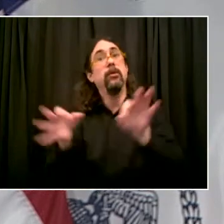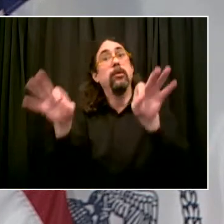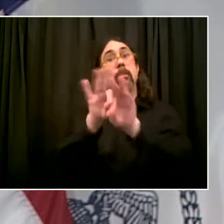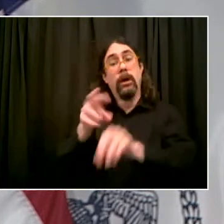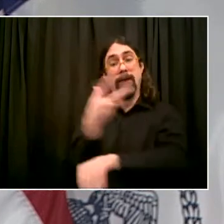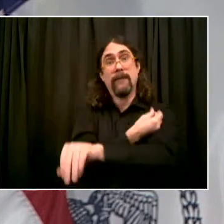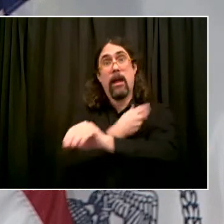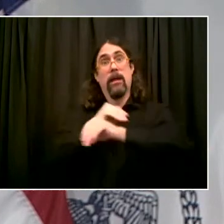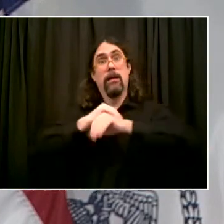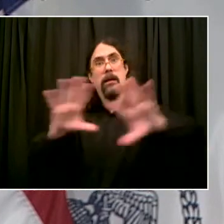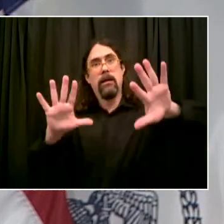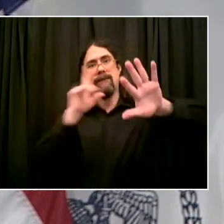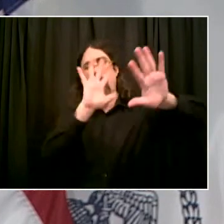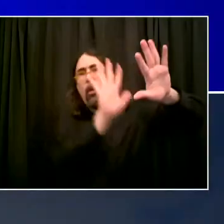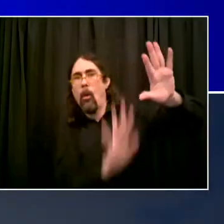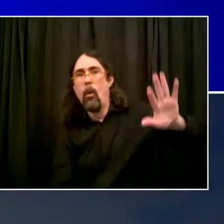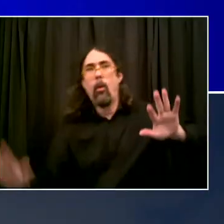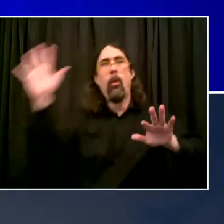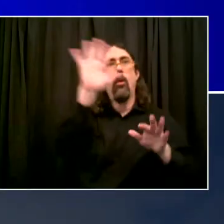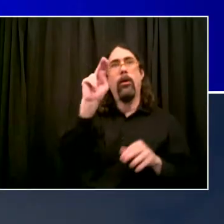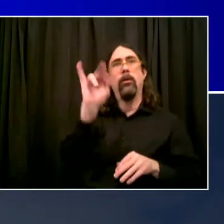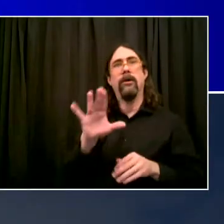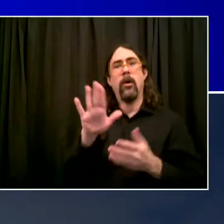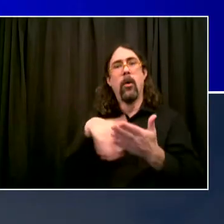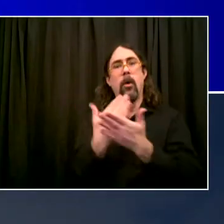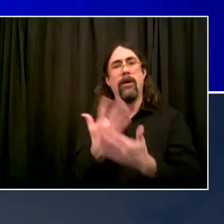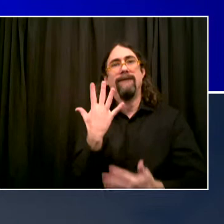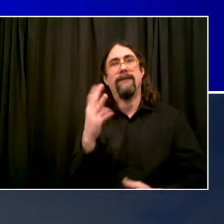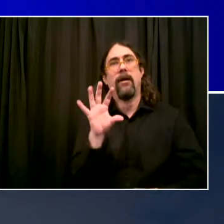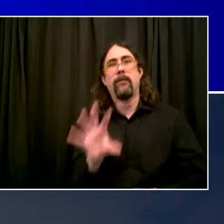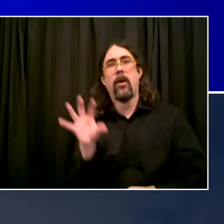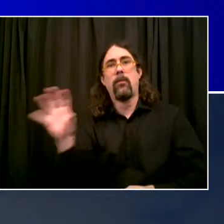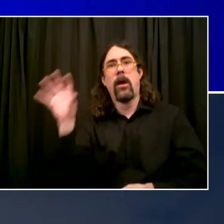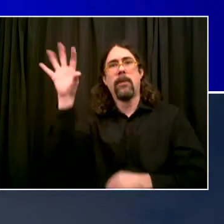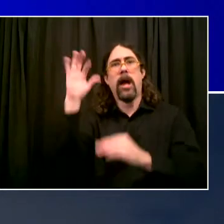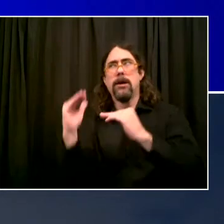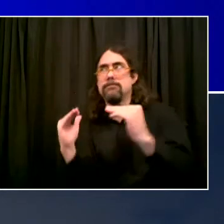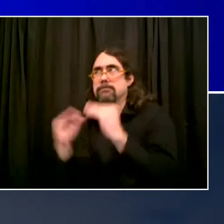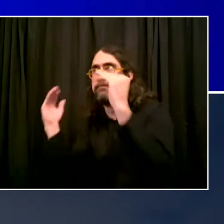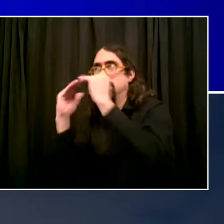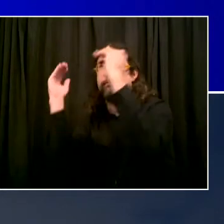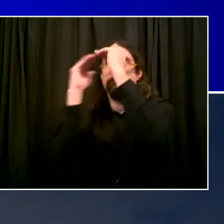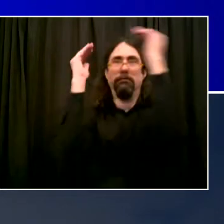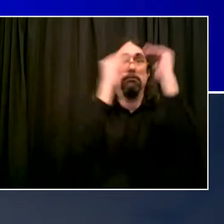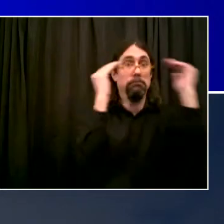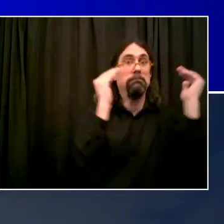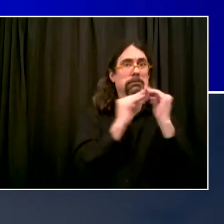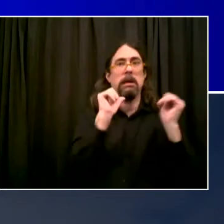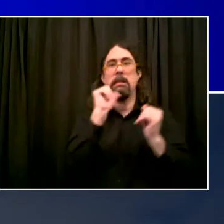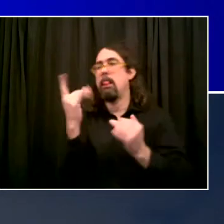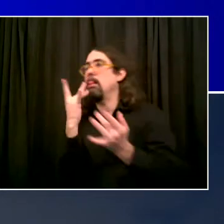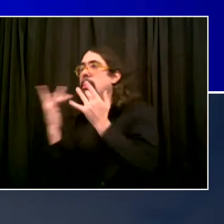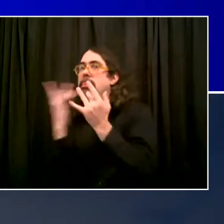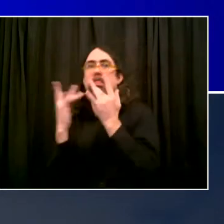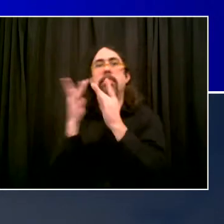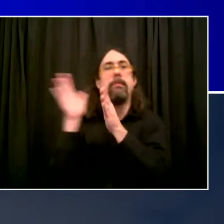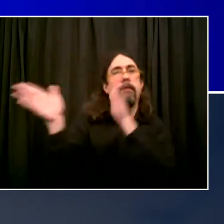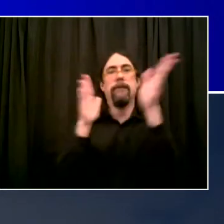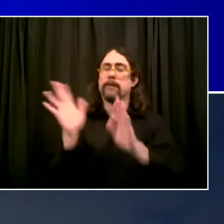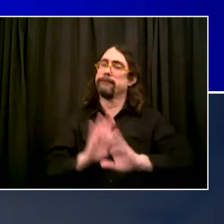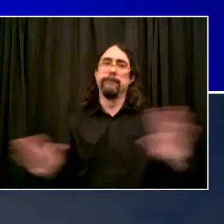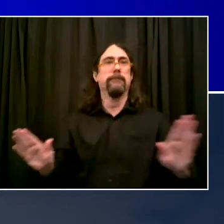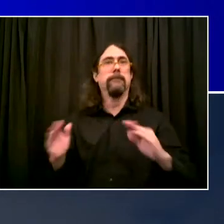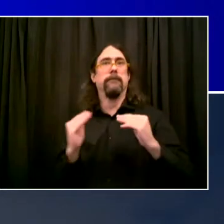about those neighborhoods in a moment and the updated list of those neighborhoods. And of course, focusing on the